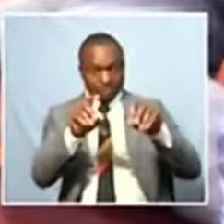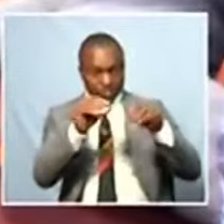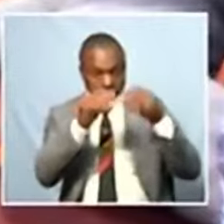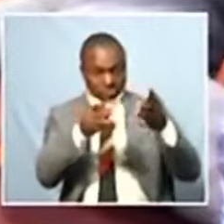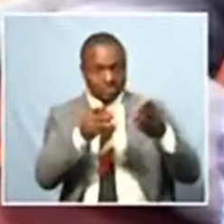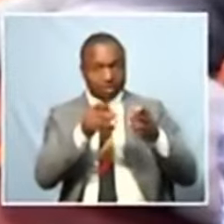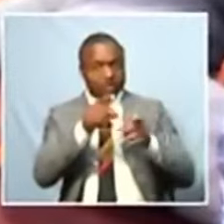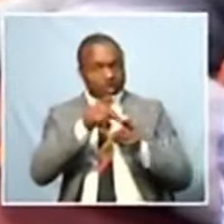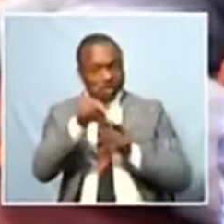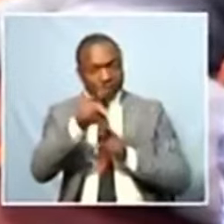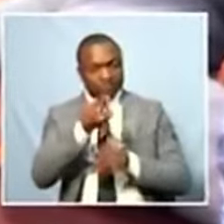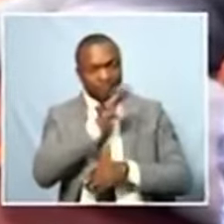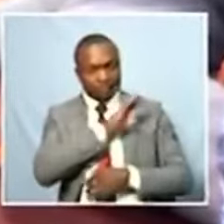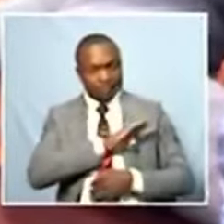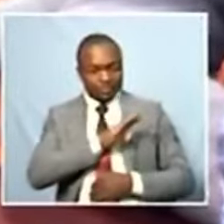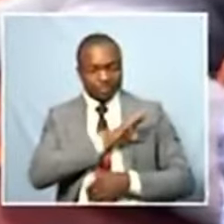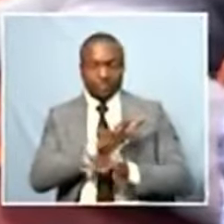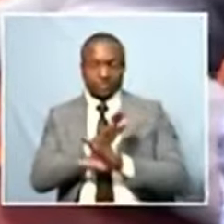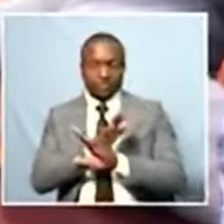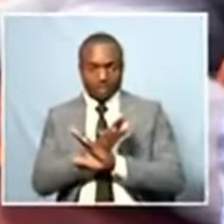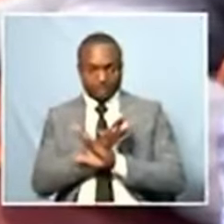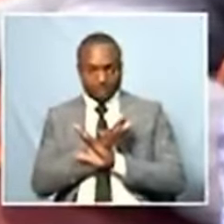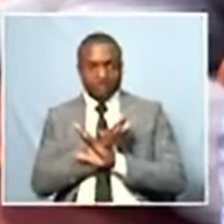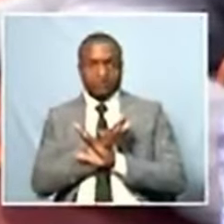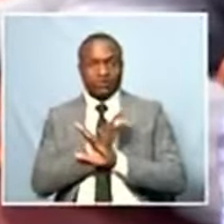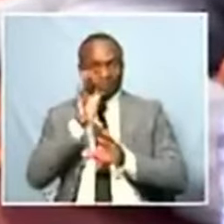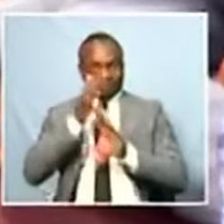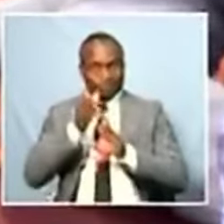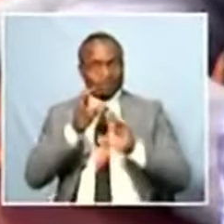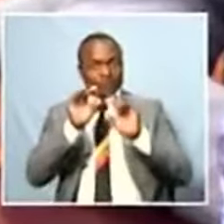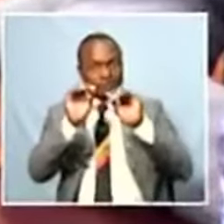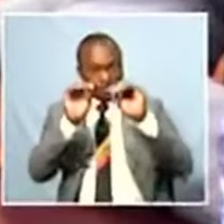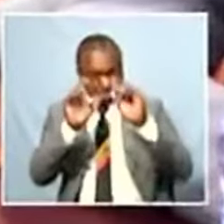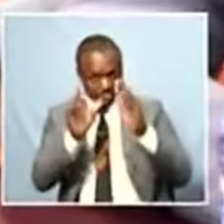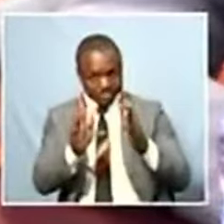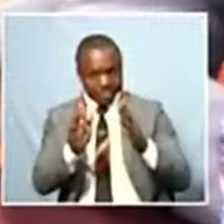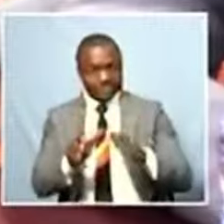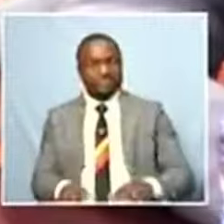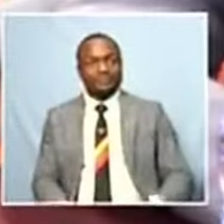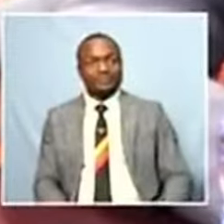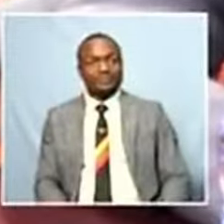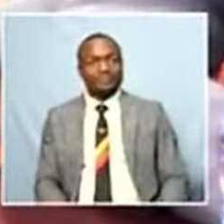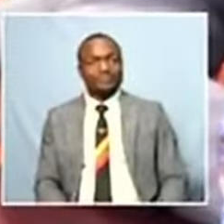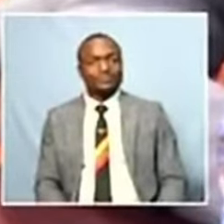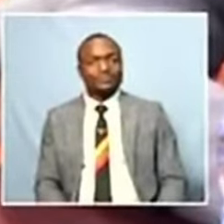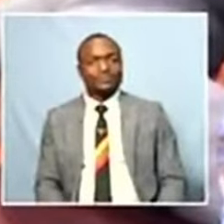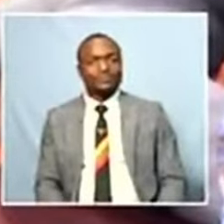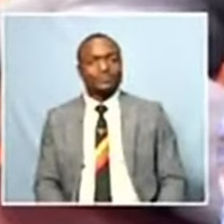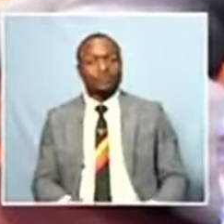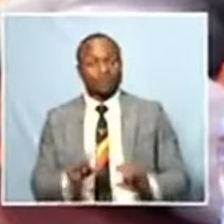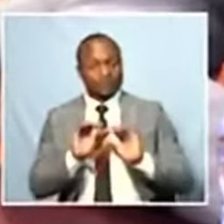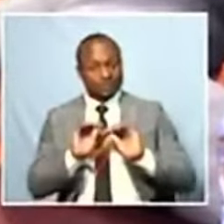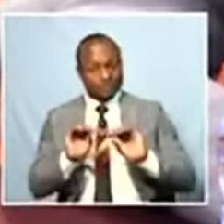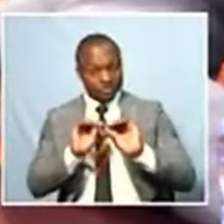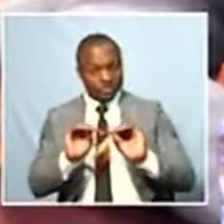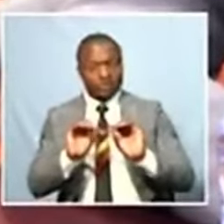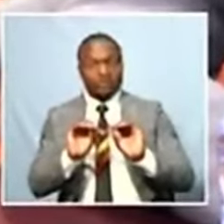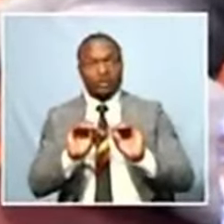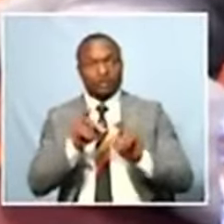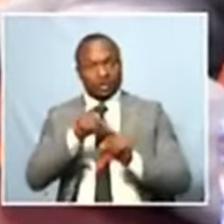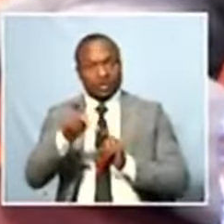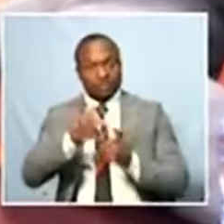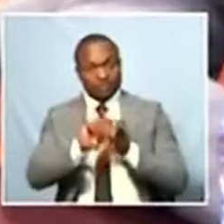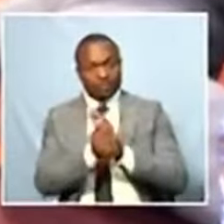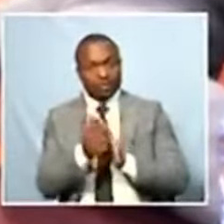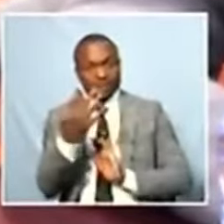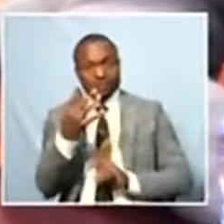conduct of teachers in Zambia. The background is that the Teaching Profession Act number 5 of 2013